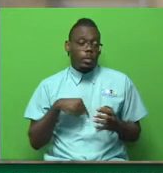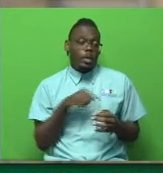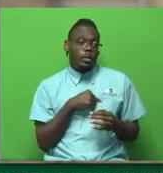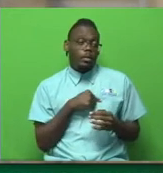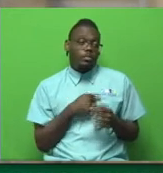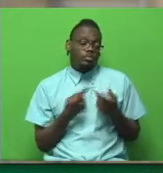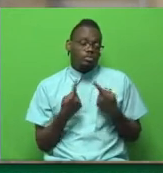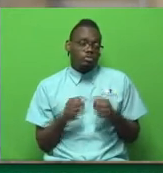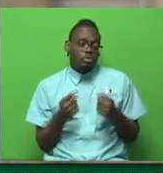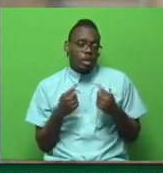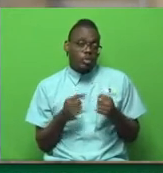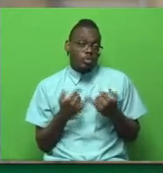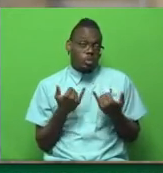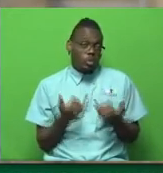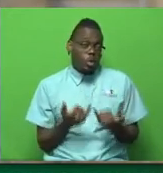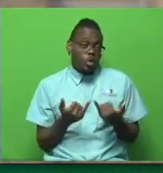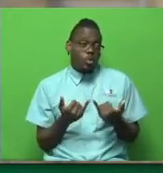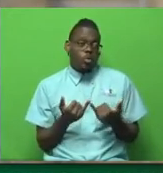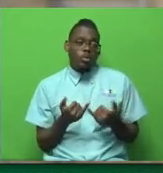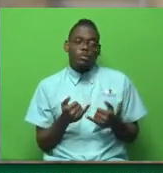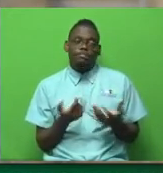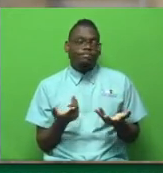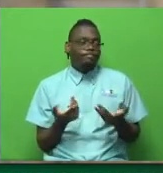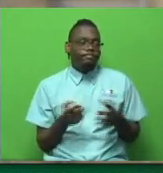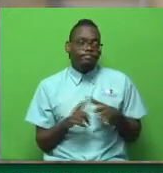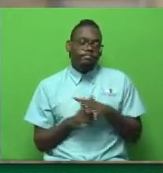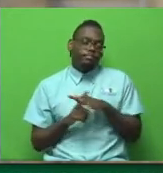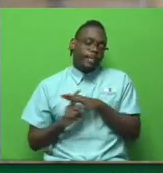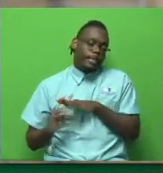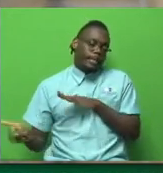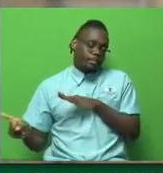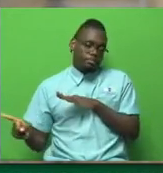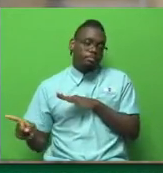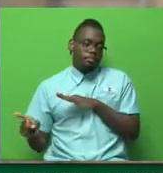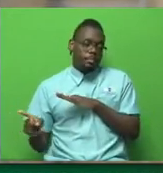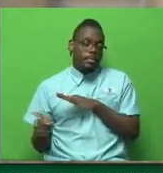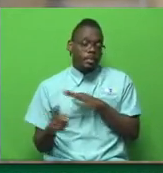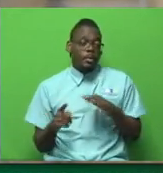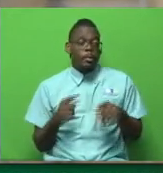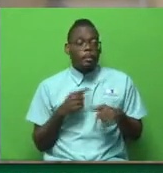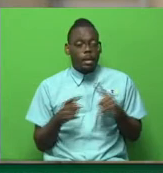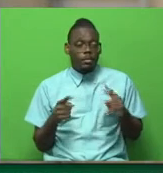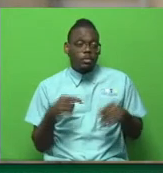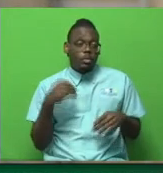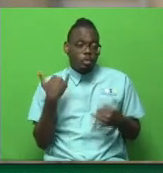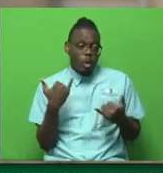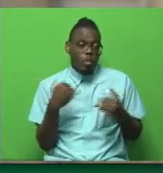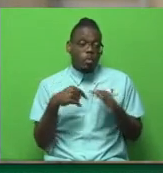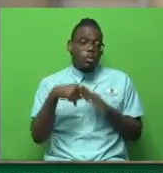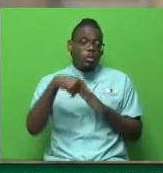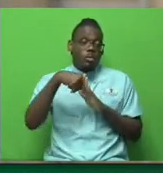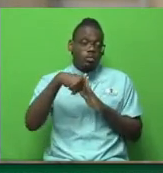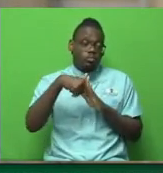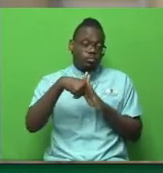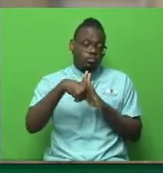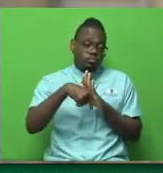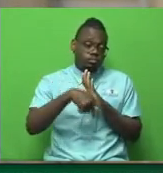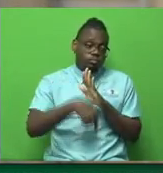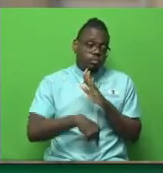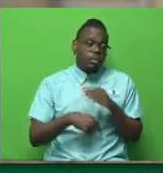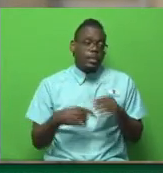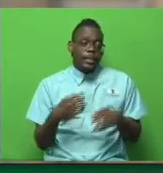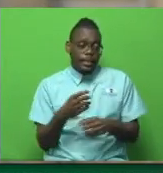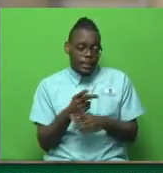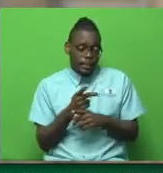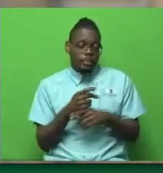that hole ever since so don't don't fall for the for the for the bold face misrepresentations by